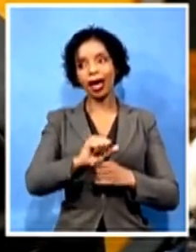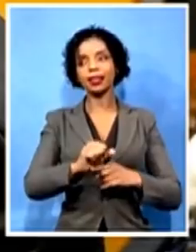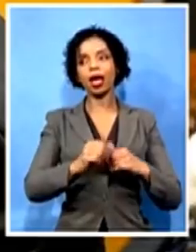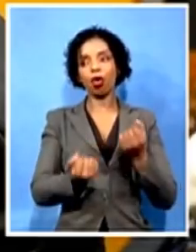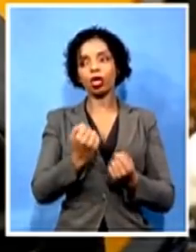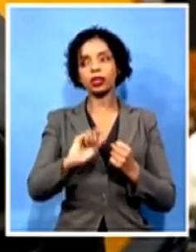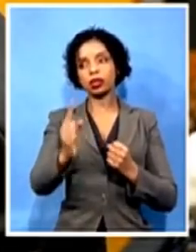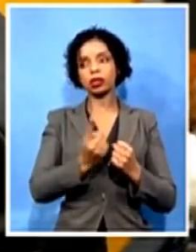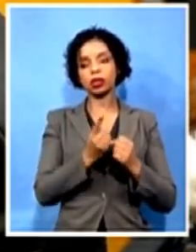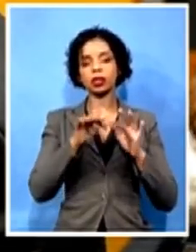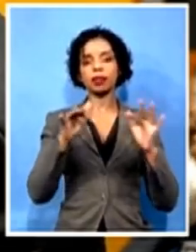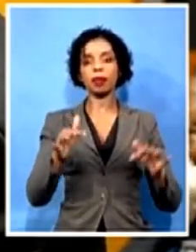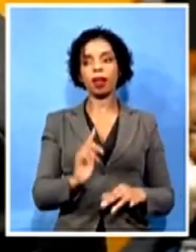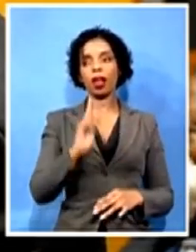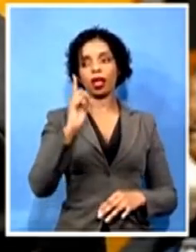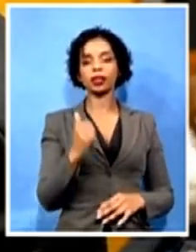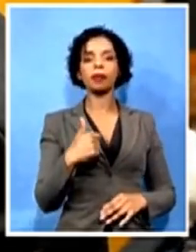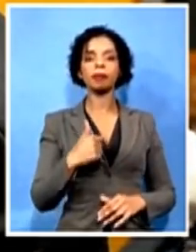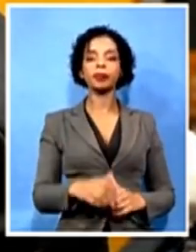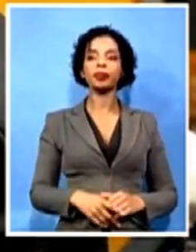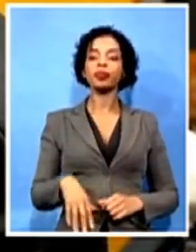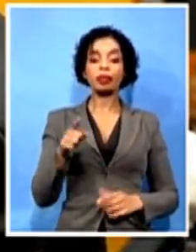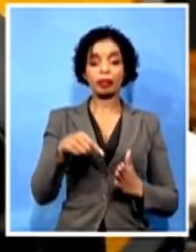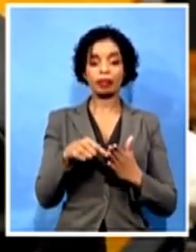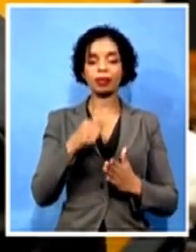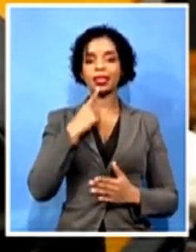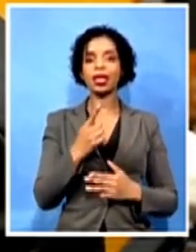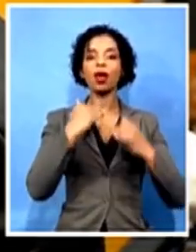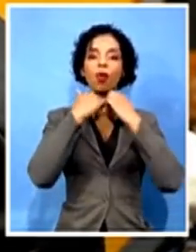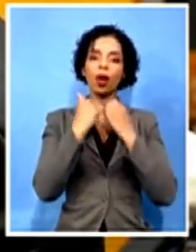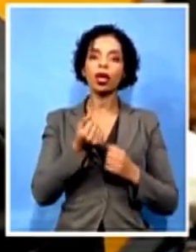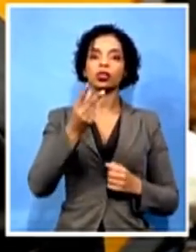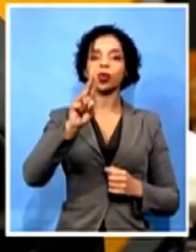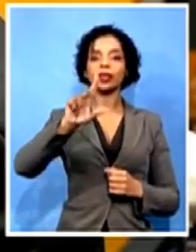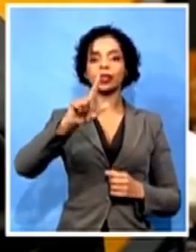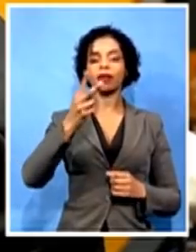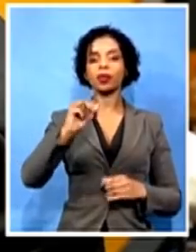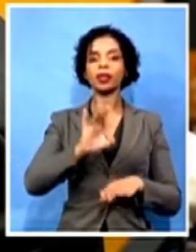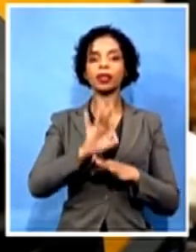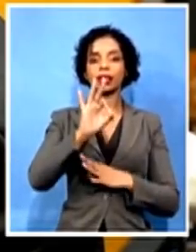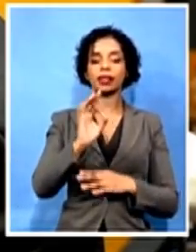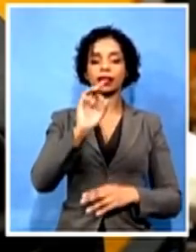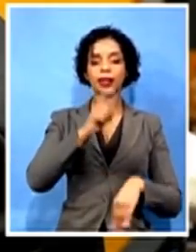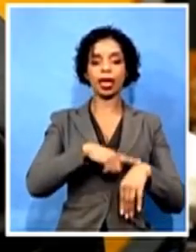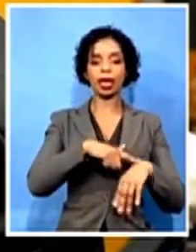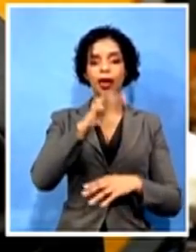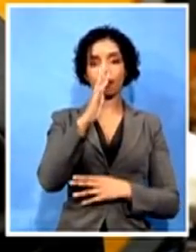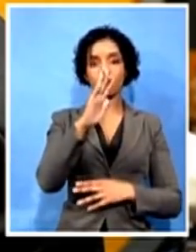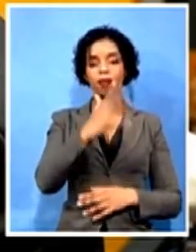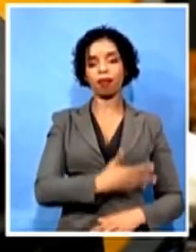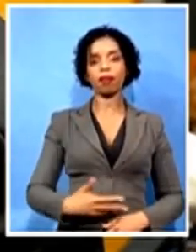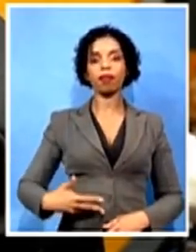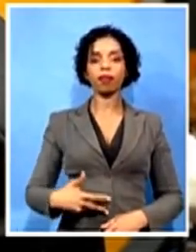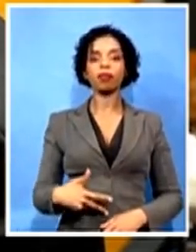August the 22nd, 2019 at 5:13 p.m. This was an email from the